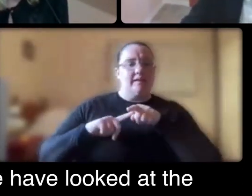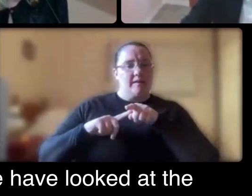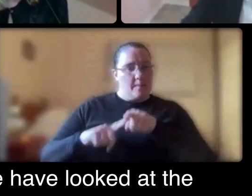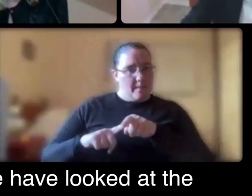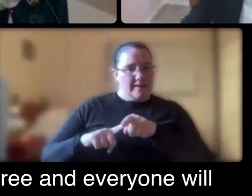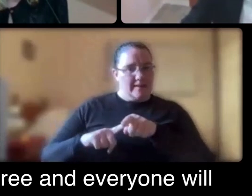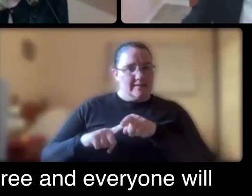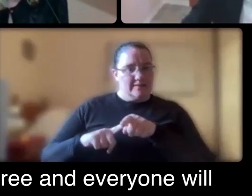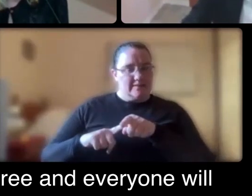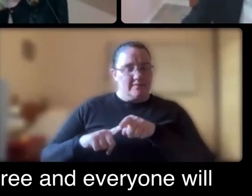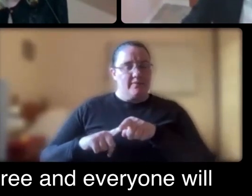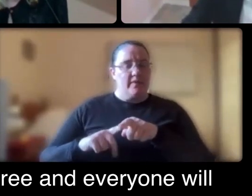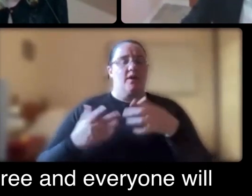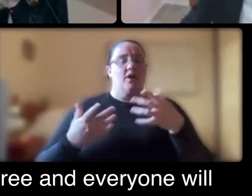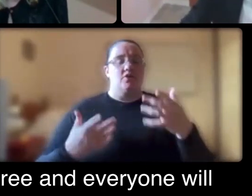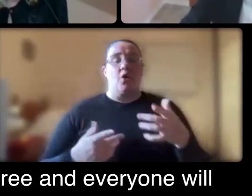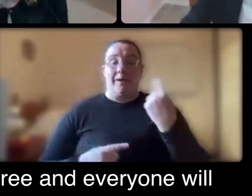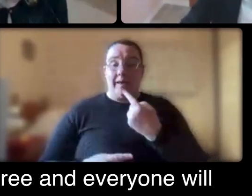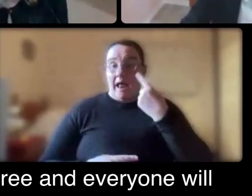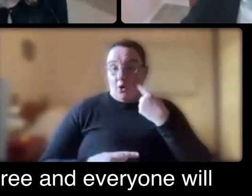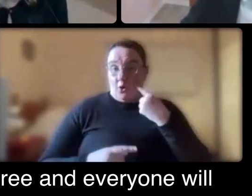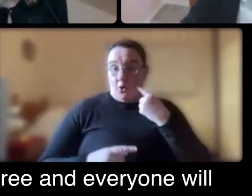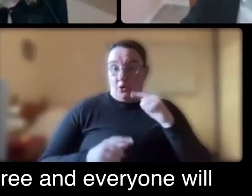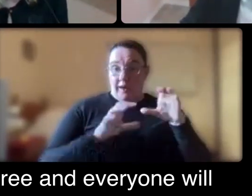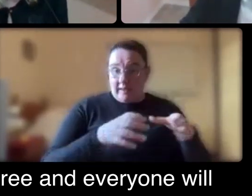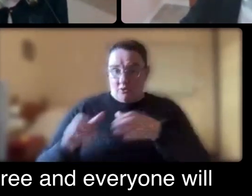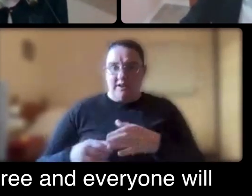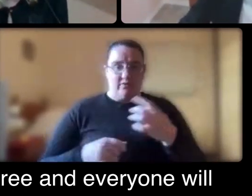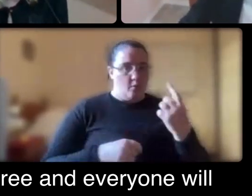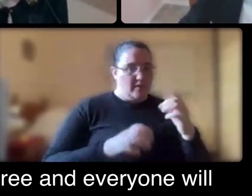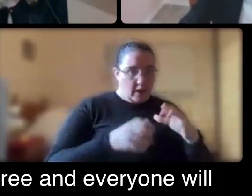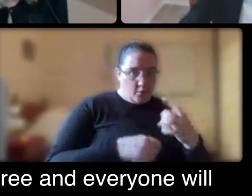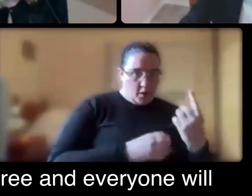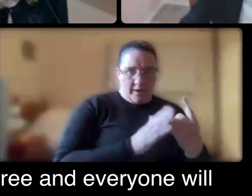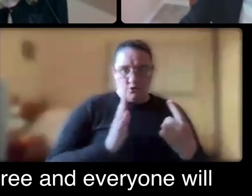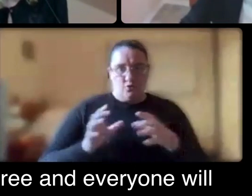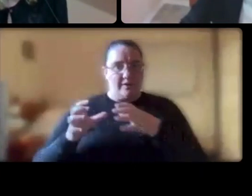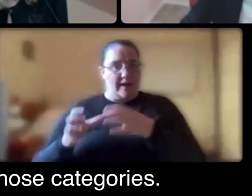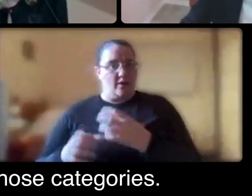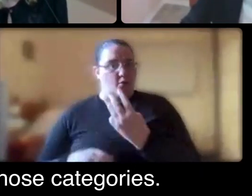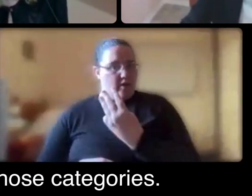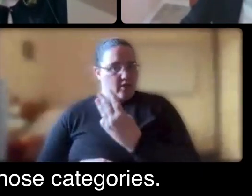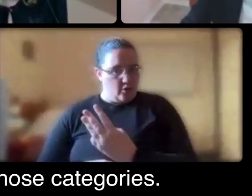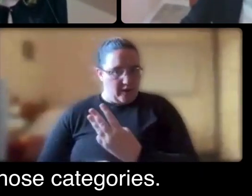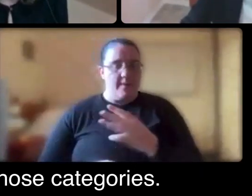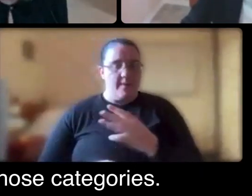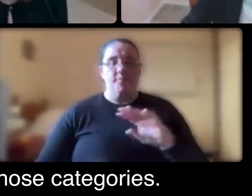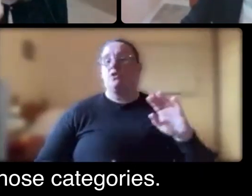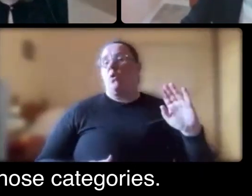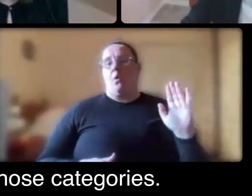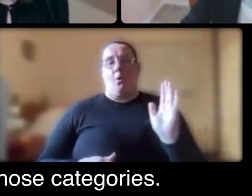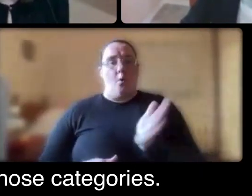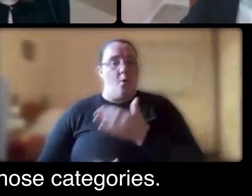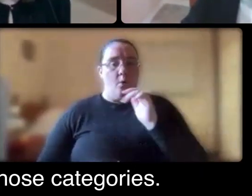have looked at the categories from 1 to 3, and we are definitely, everyone will need to register in